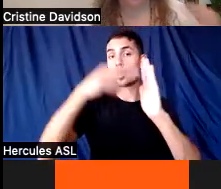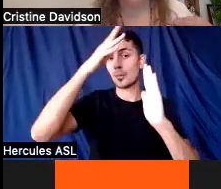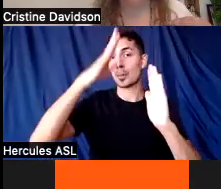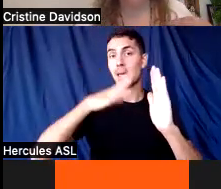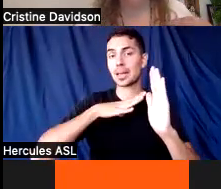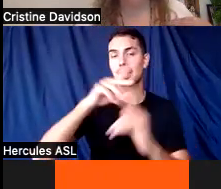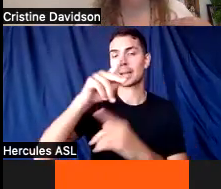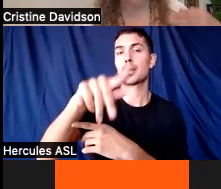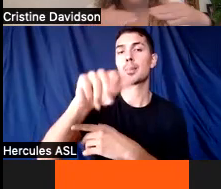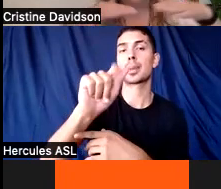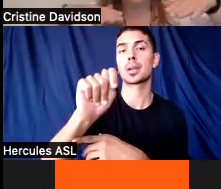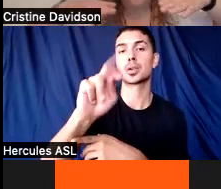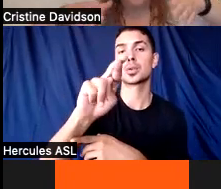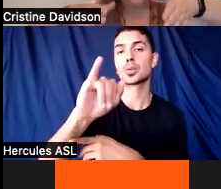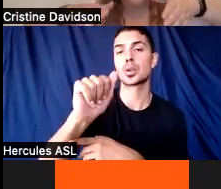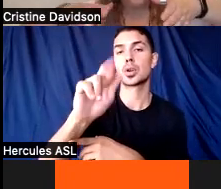into our